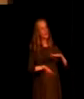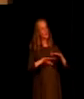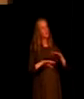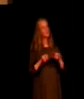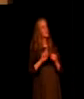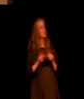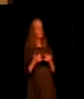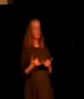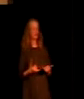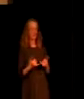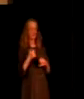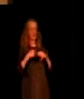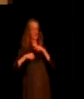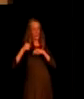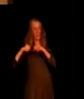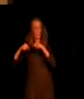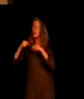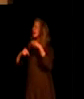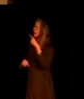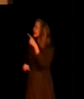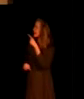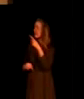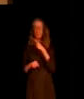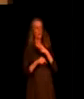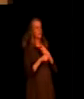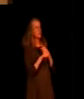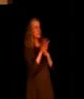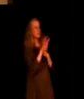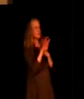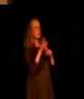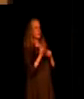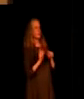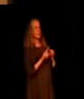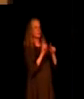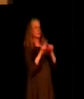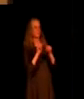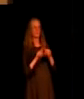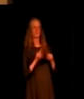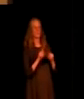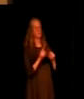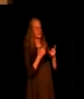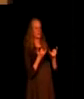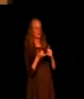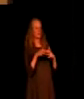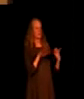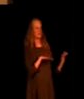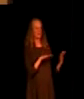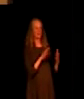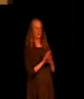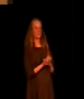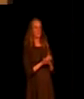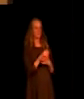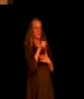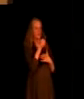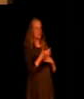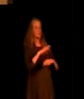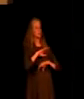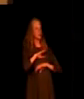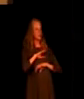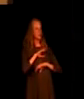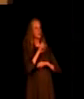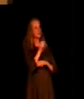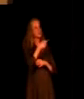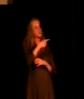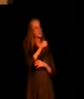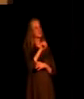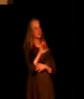back here, I think 4 of these sensors are now dead, or they're not meeting spec. That doesn't quite